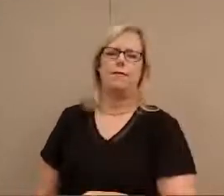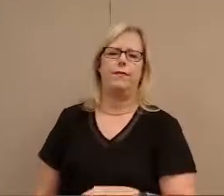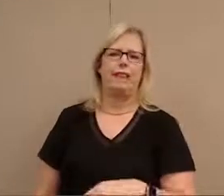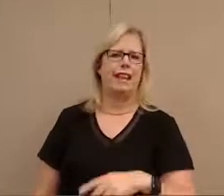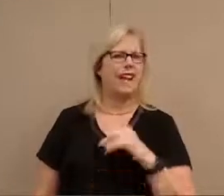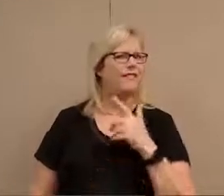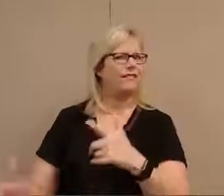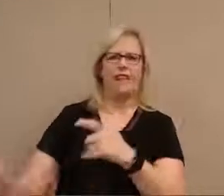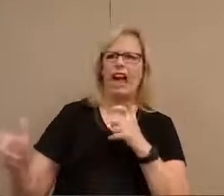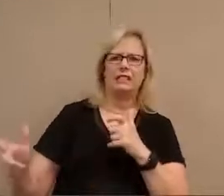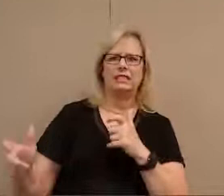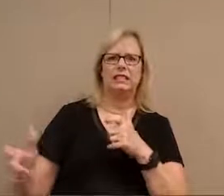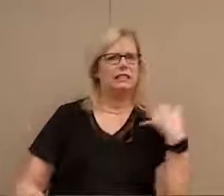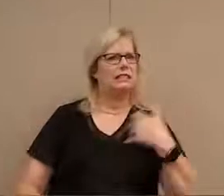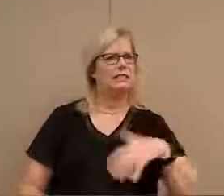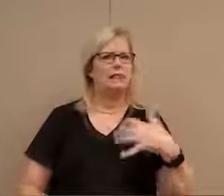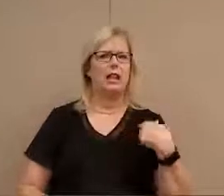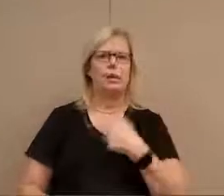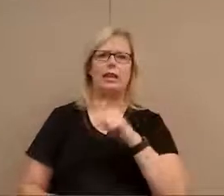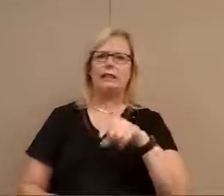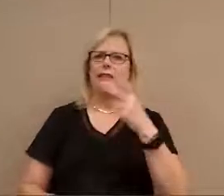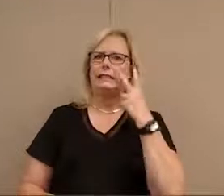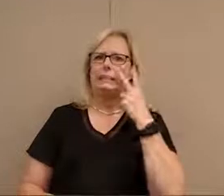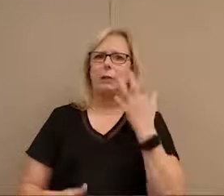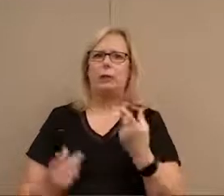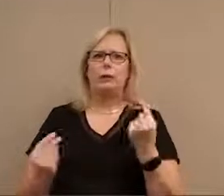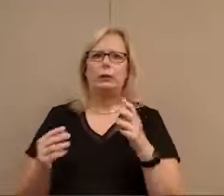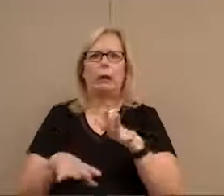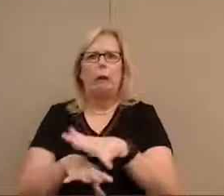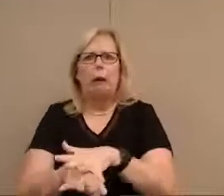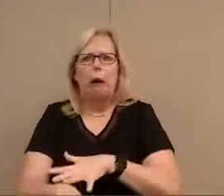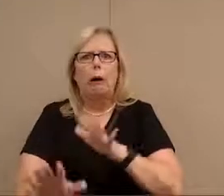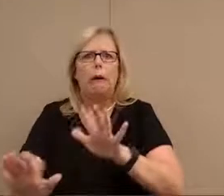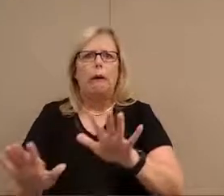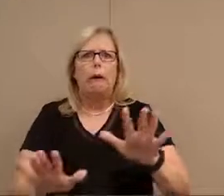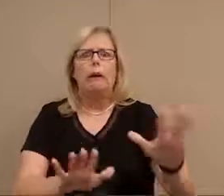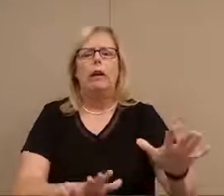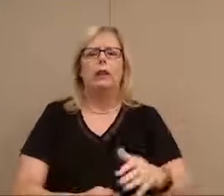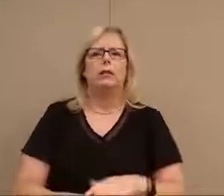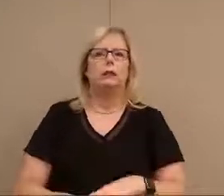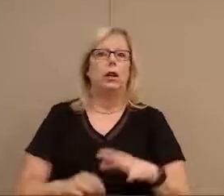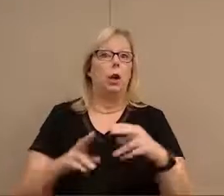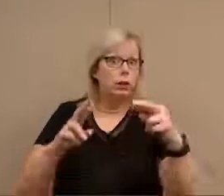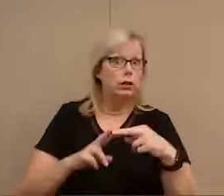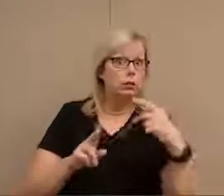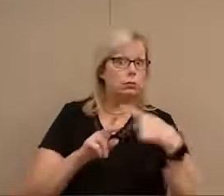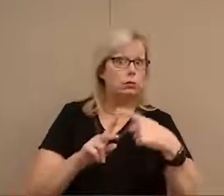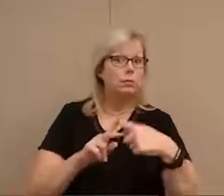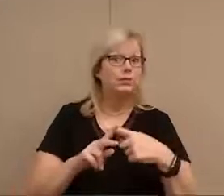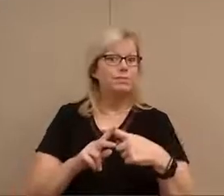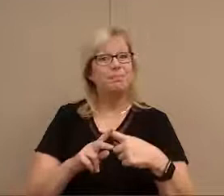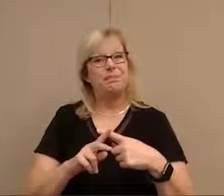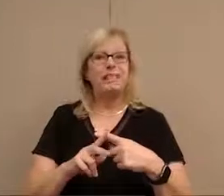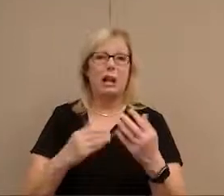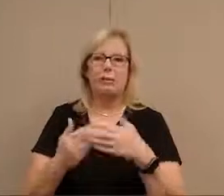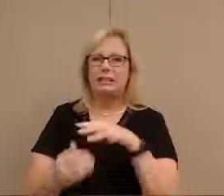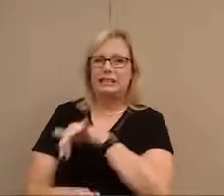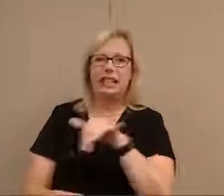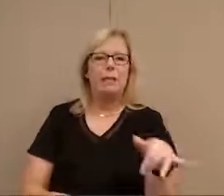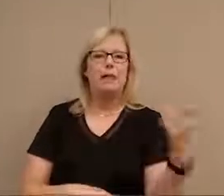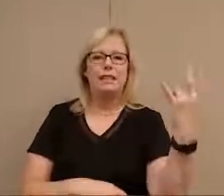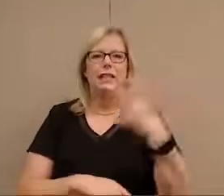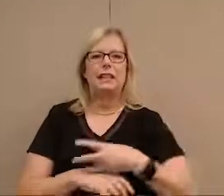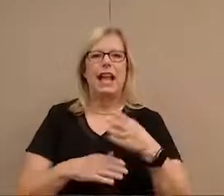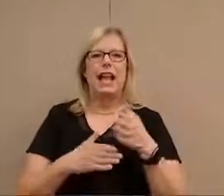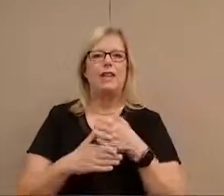at a rapid level, and we've got to see what we can do to stop that. Regional positivity is fairly similar to the 7-day